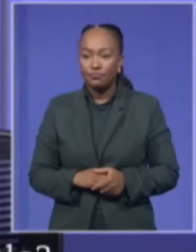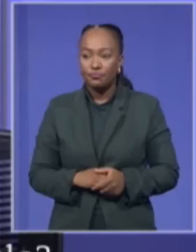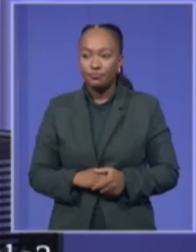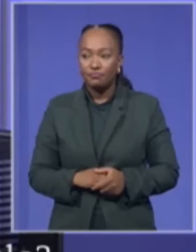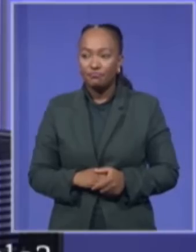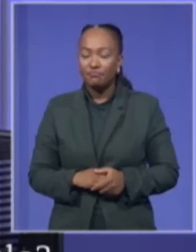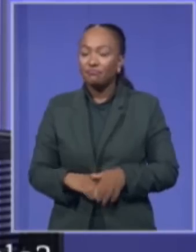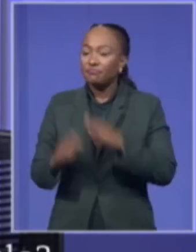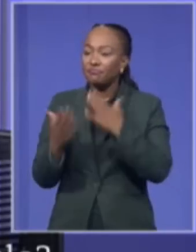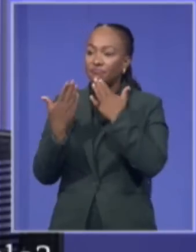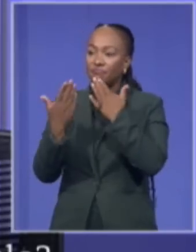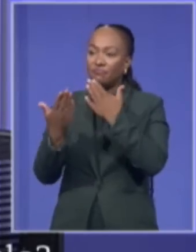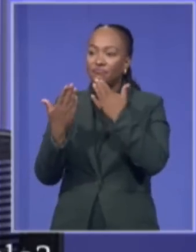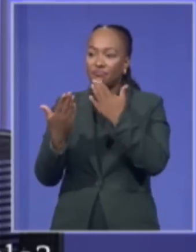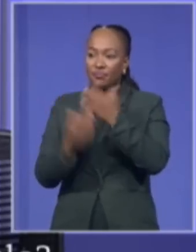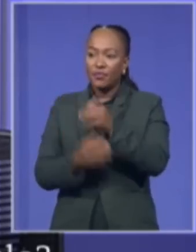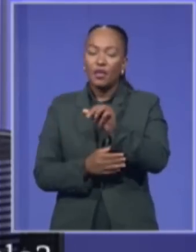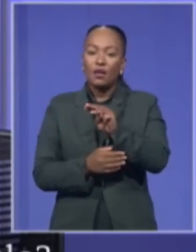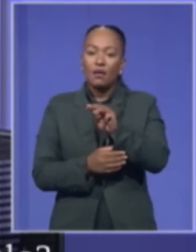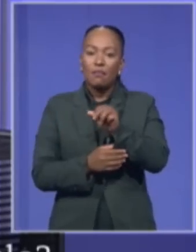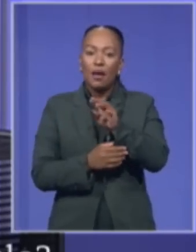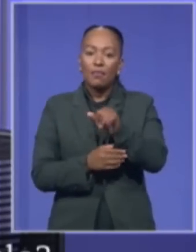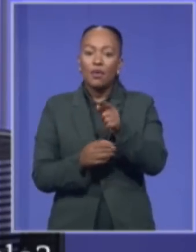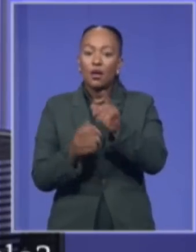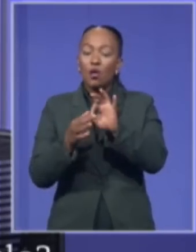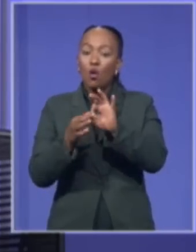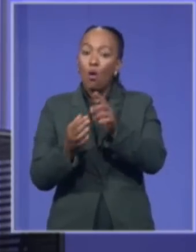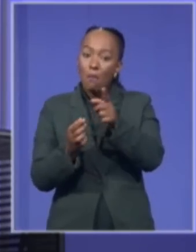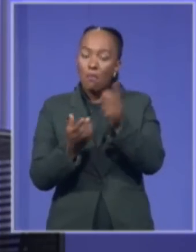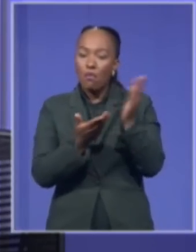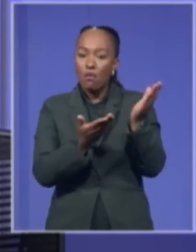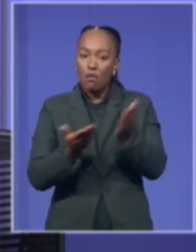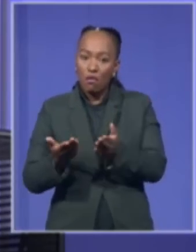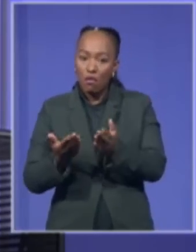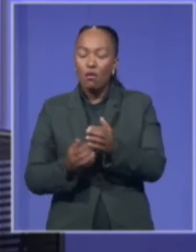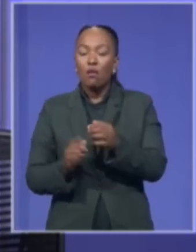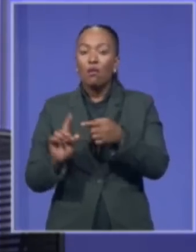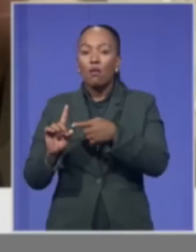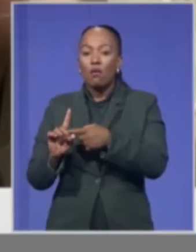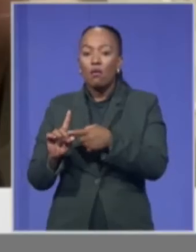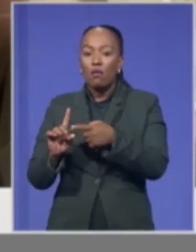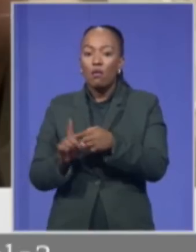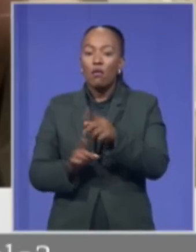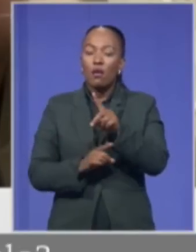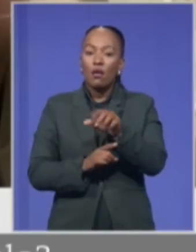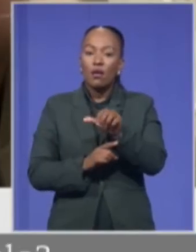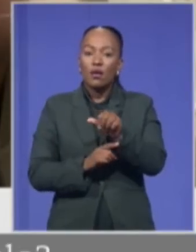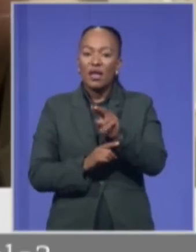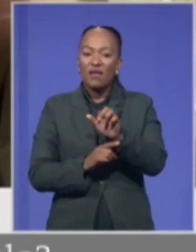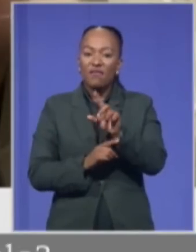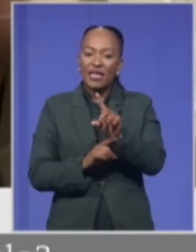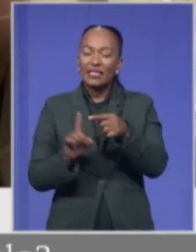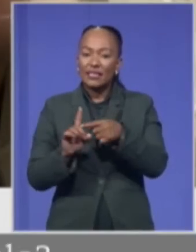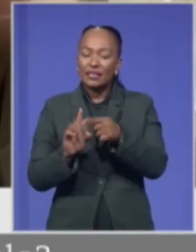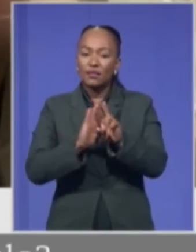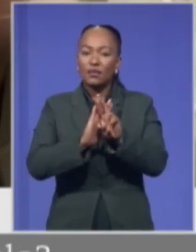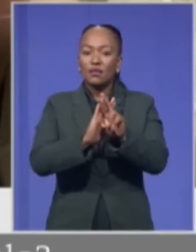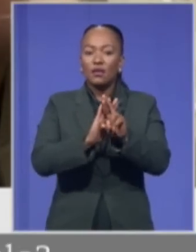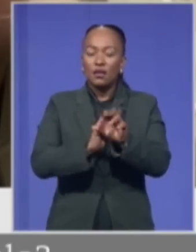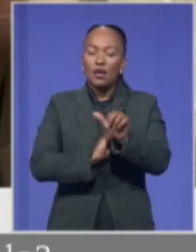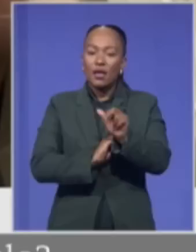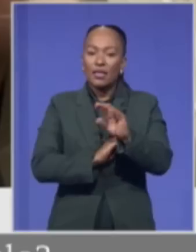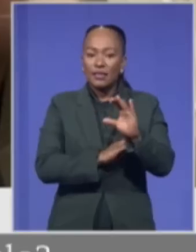Ha ke leboe mami mohi le wena ke a amela lapeng phirimaneng ena re buisana le David Selamolela ya emetseng ANC ha mo le Karabo